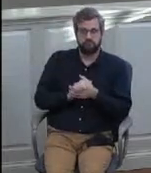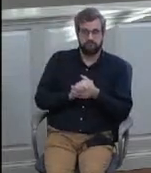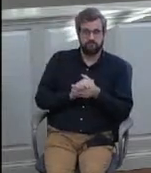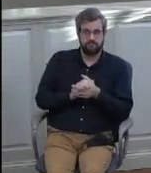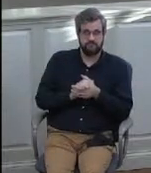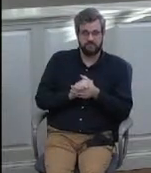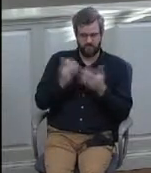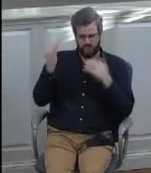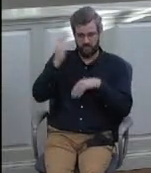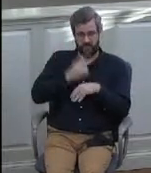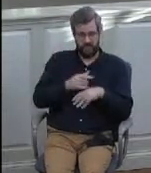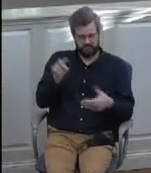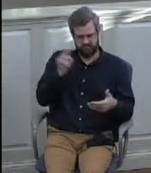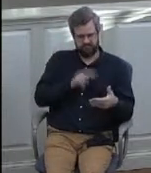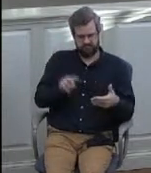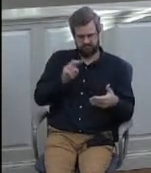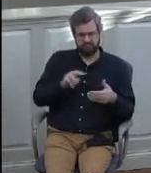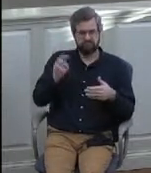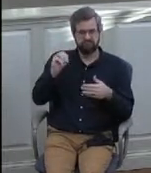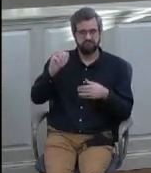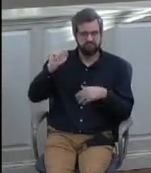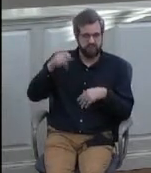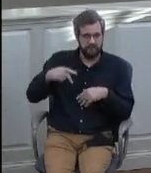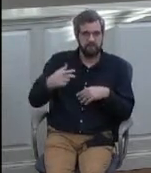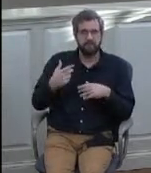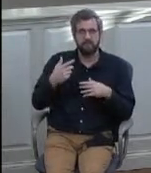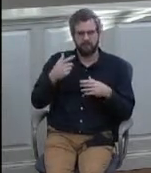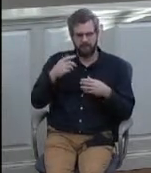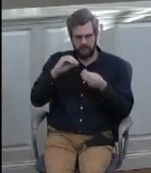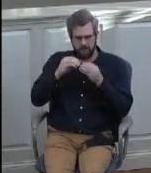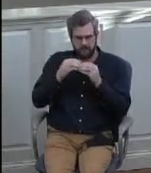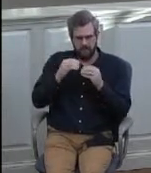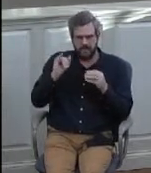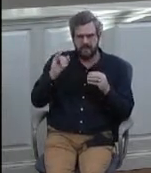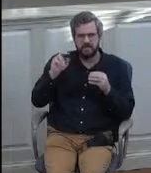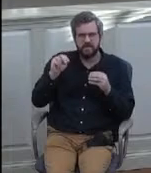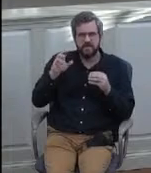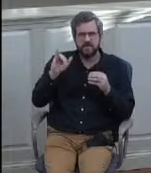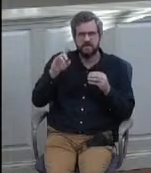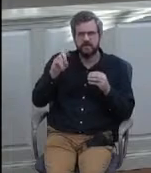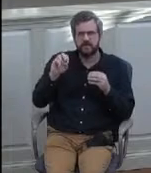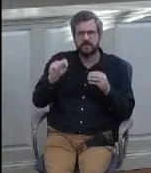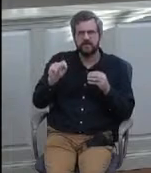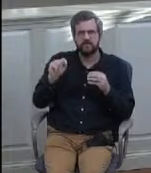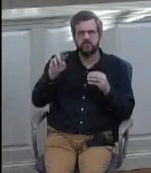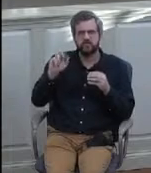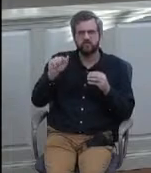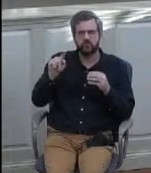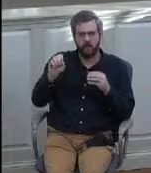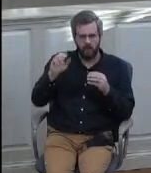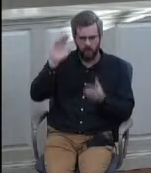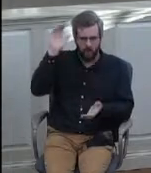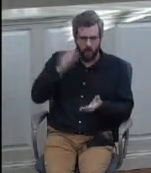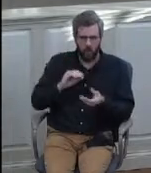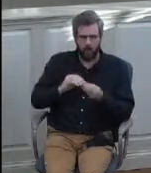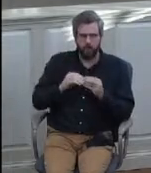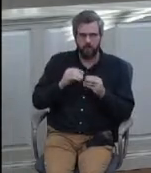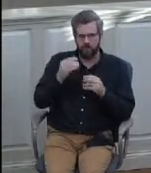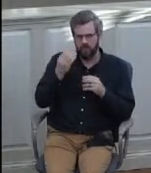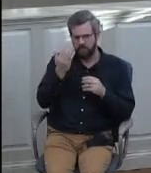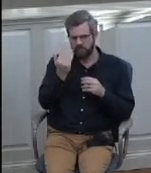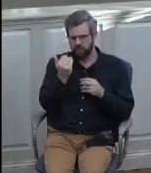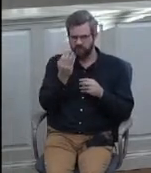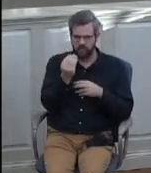map today and it was the lowest I remember, and I think it was 14 or 16 or something. And at one point we